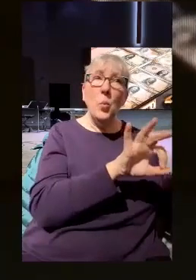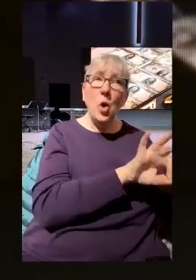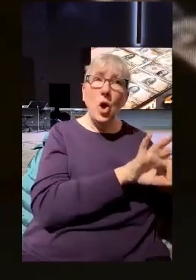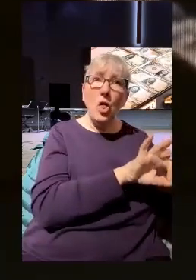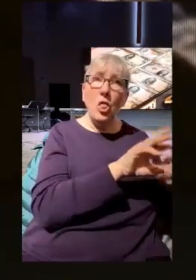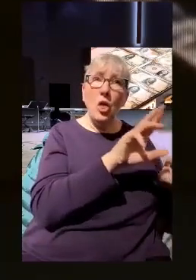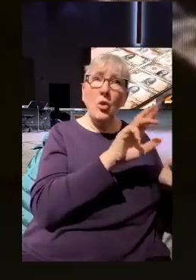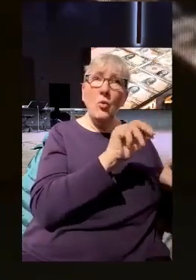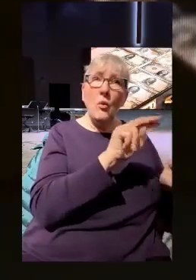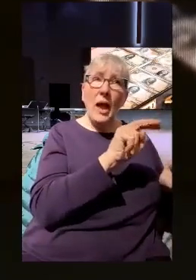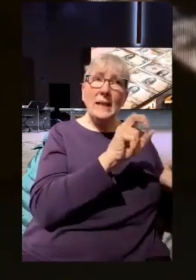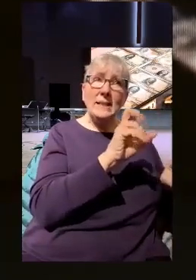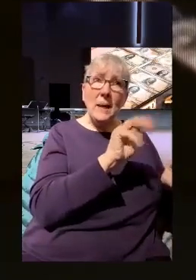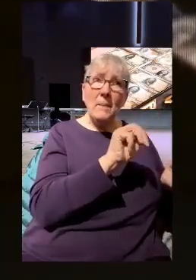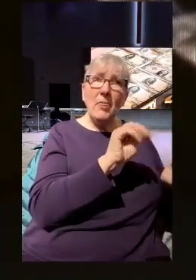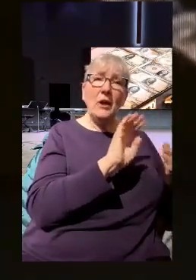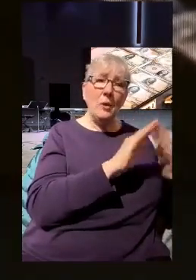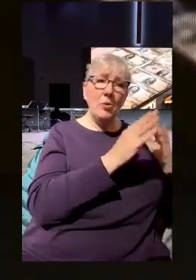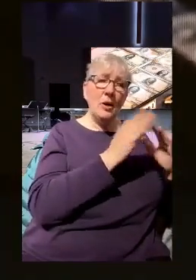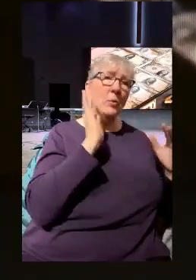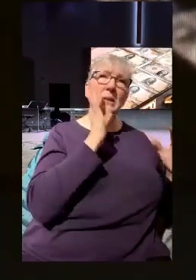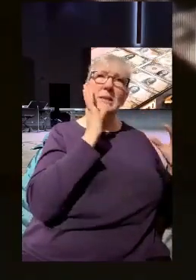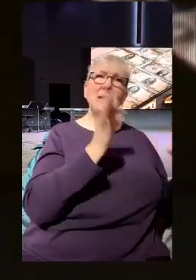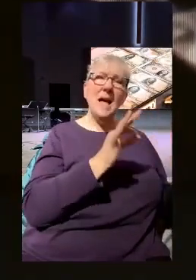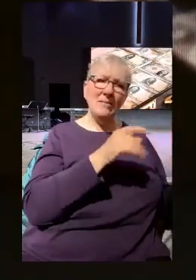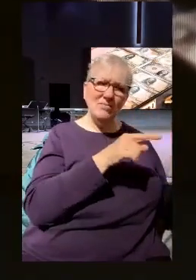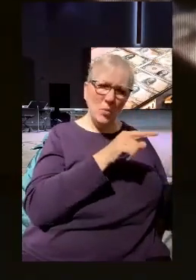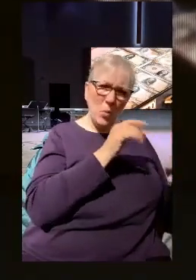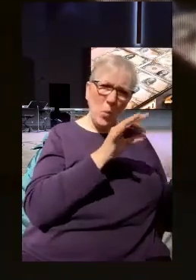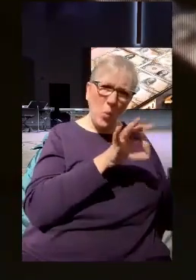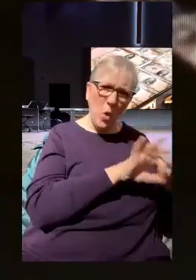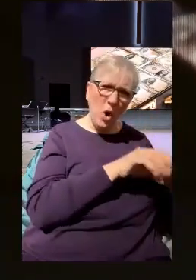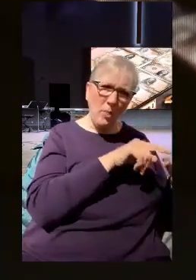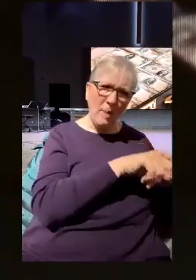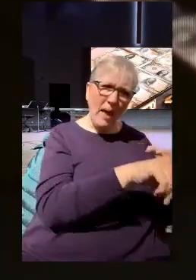is this guy worth ransoming? And the answer could be,